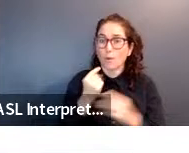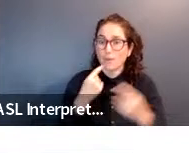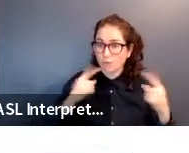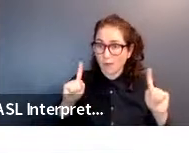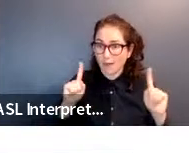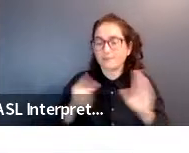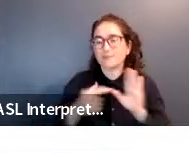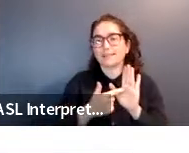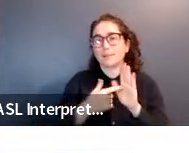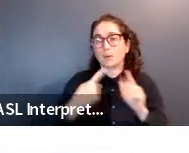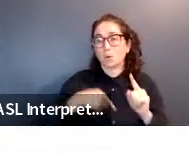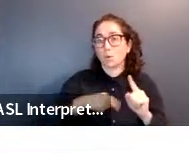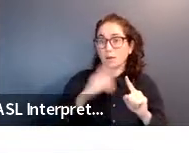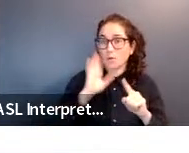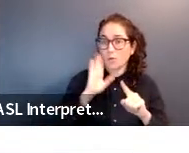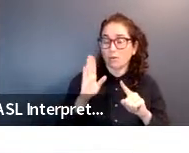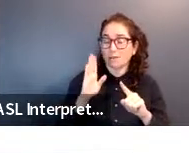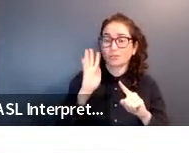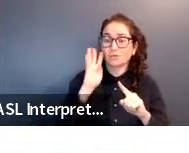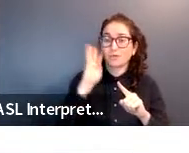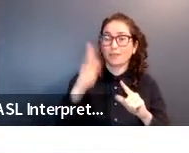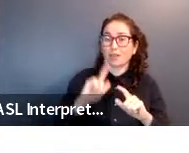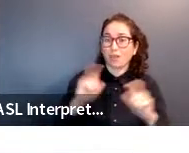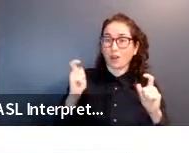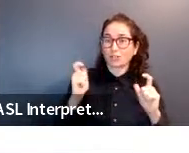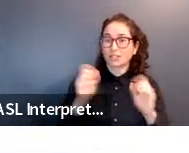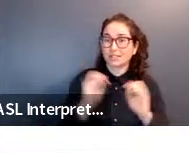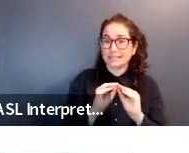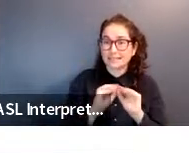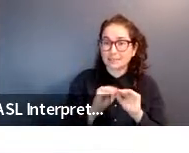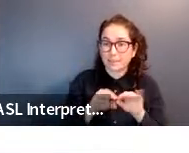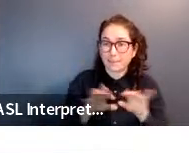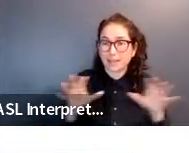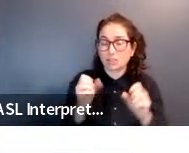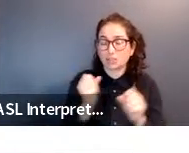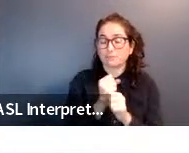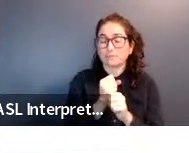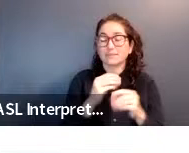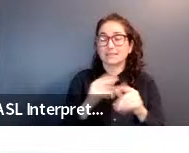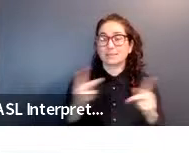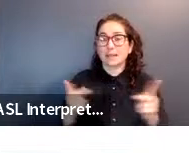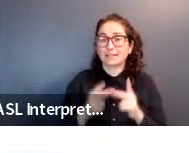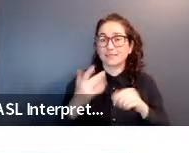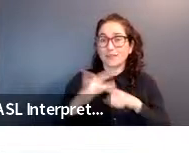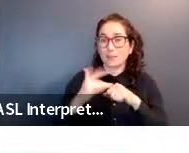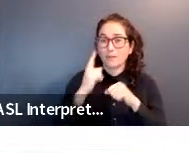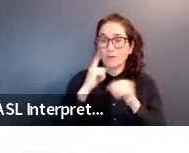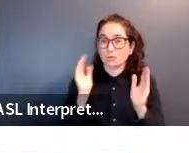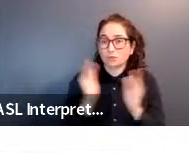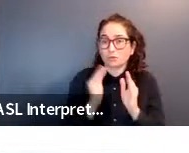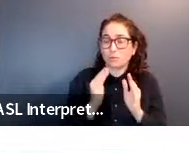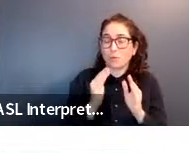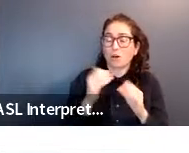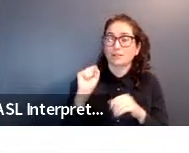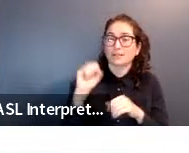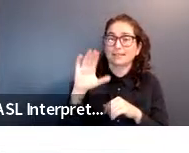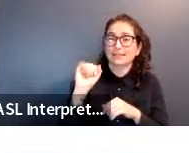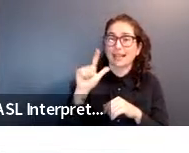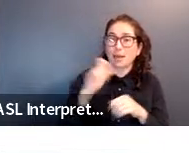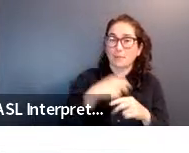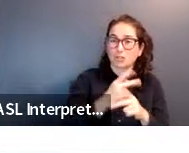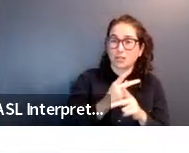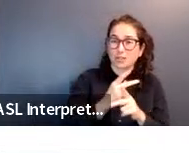City of Yes would create the largest expansion of space available for small-scale production in more than